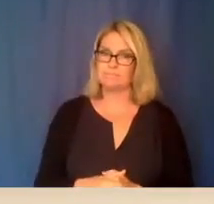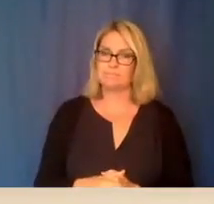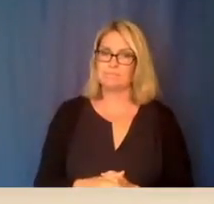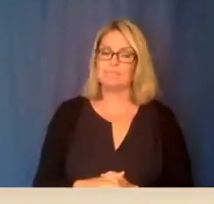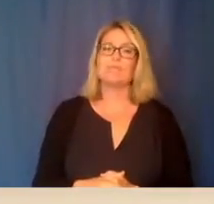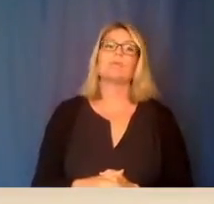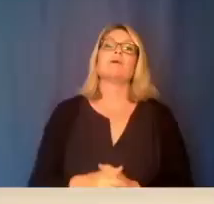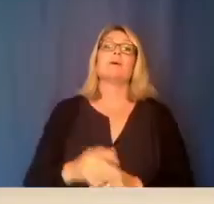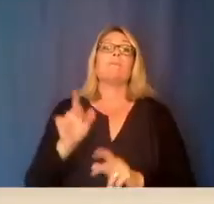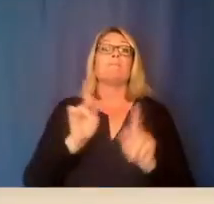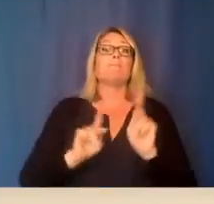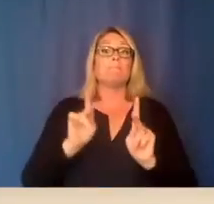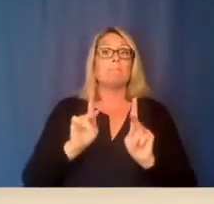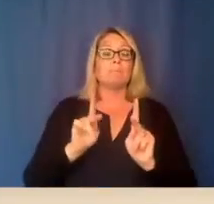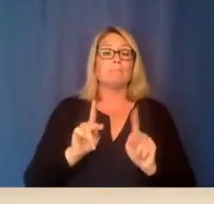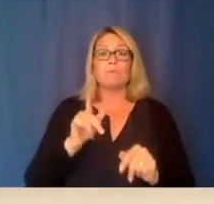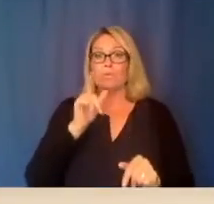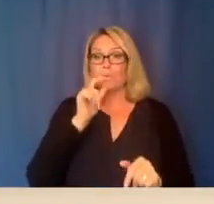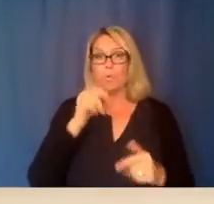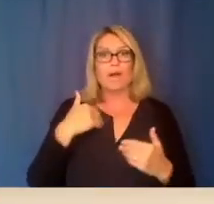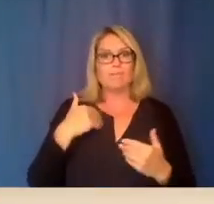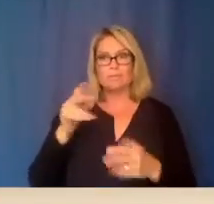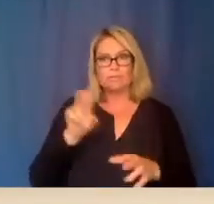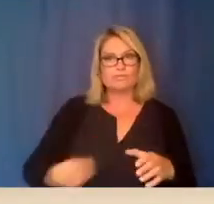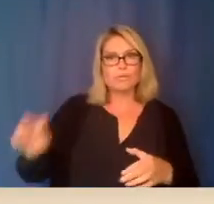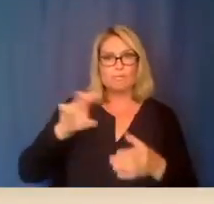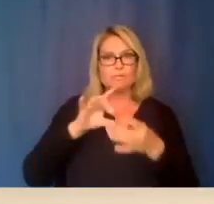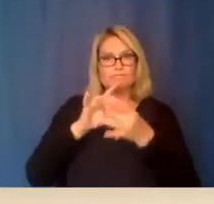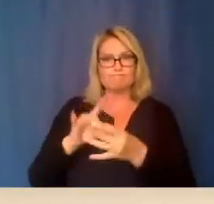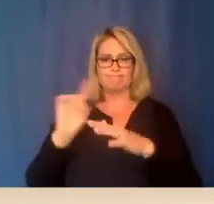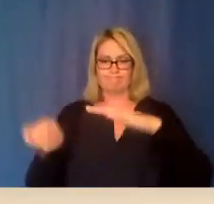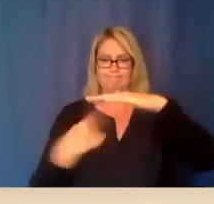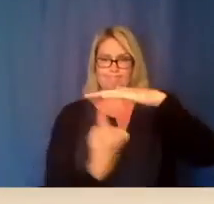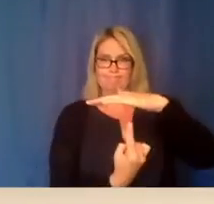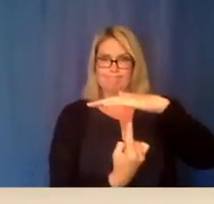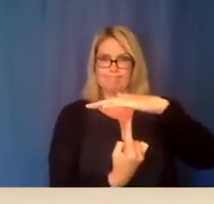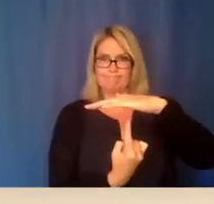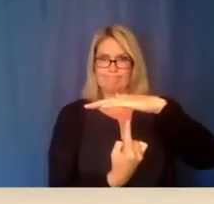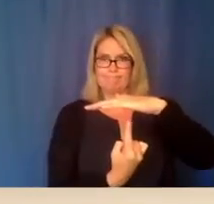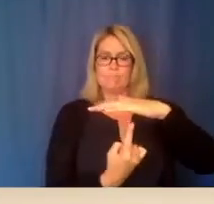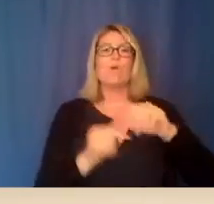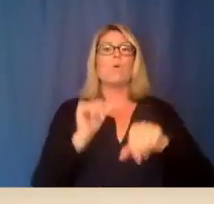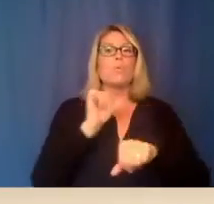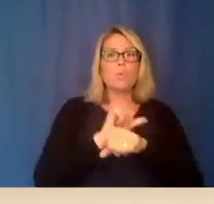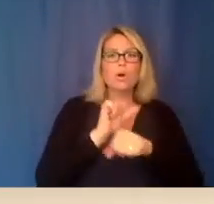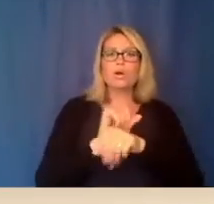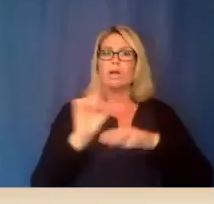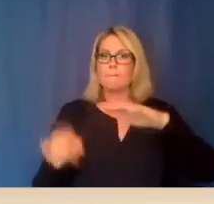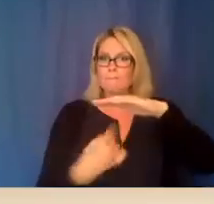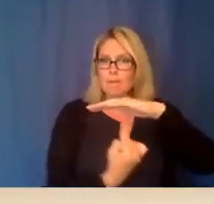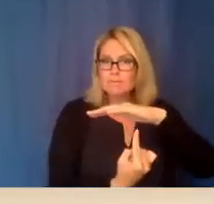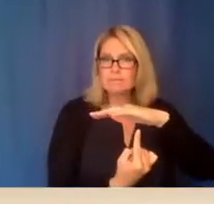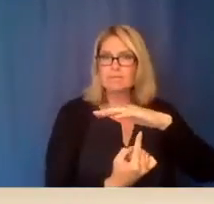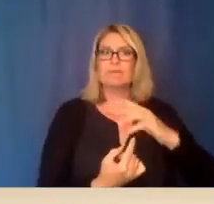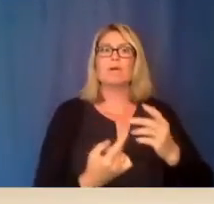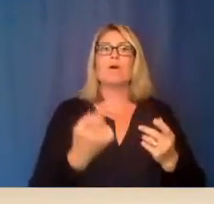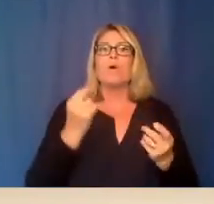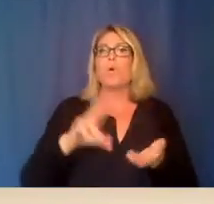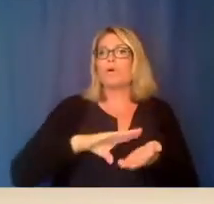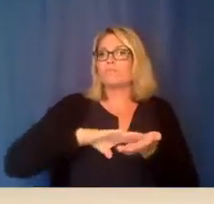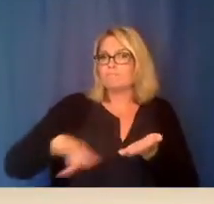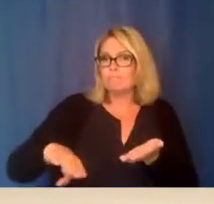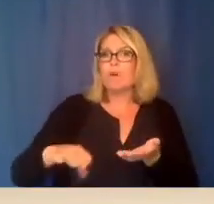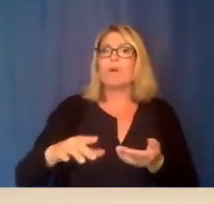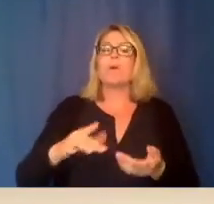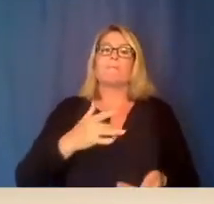for individuals who have specific travel-related self-isolation exemptions, such as work isolators or compassionate travelers.